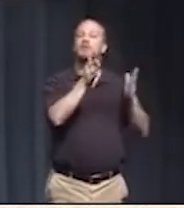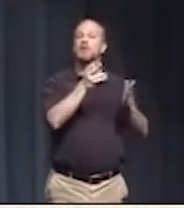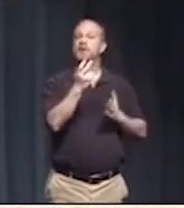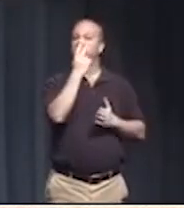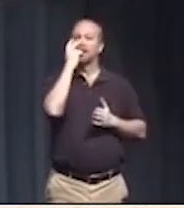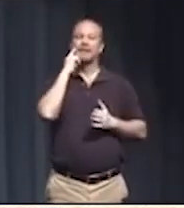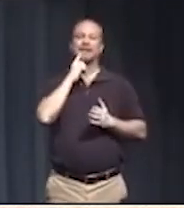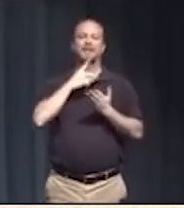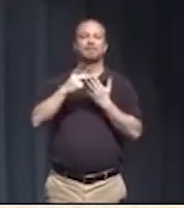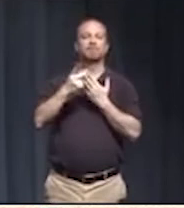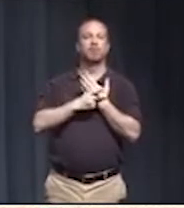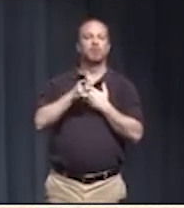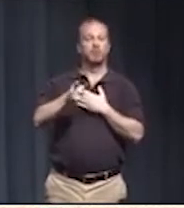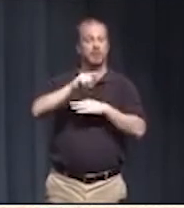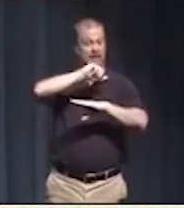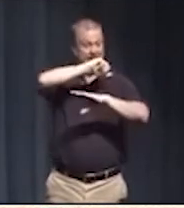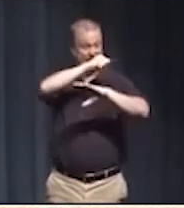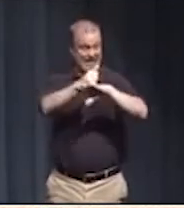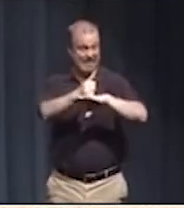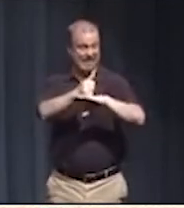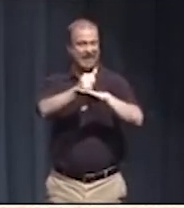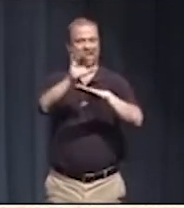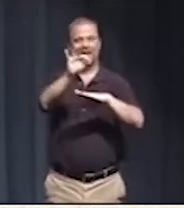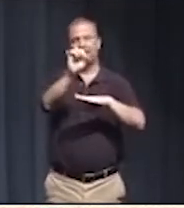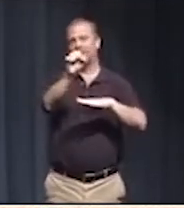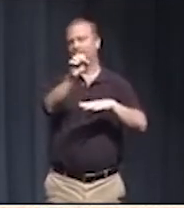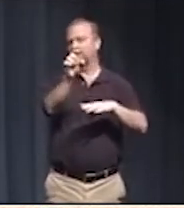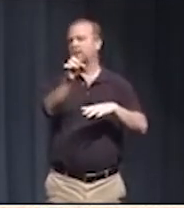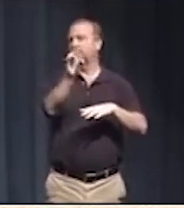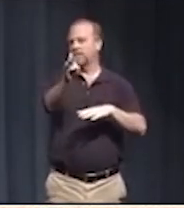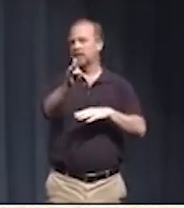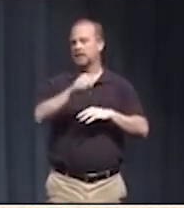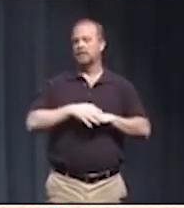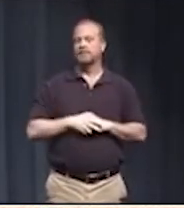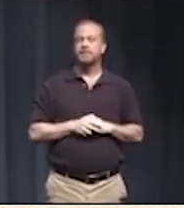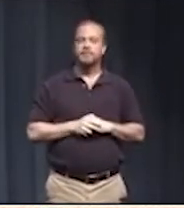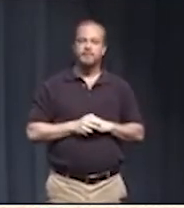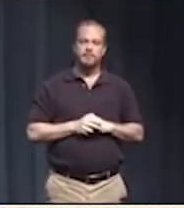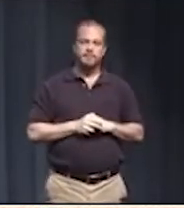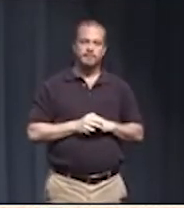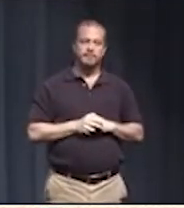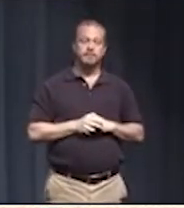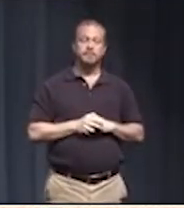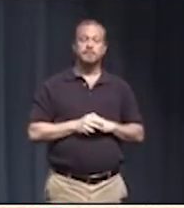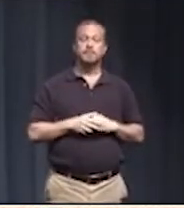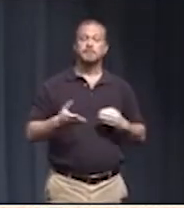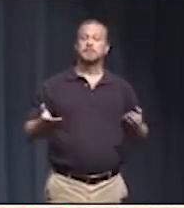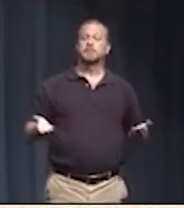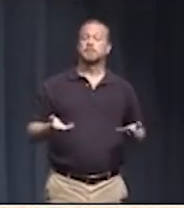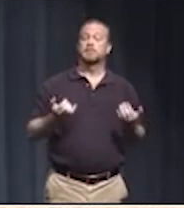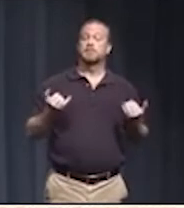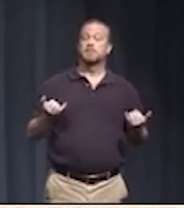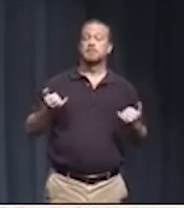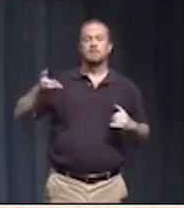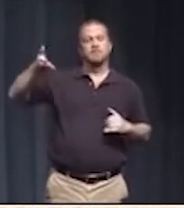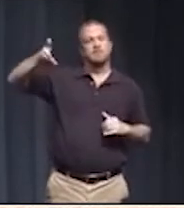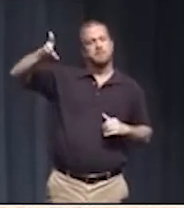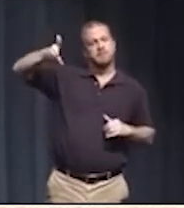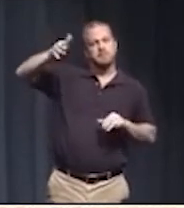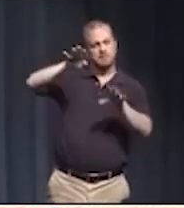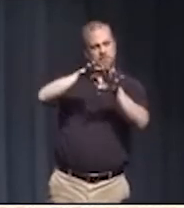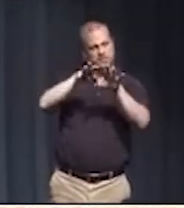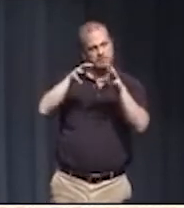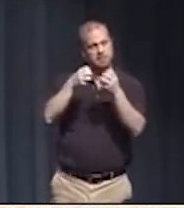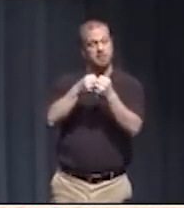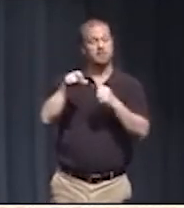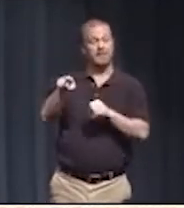and the Deaf program housed at Florida School for the Deaf and the Blind. I'm here today because I'm going to be presenting a workshop for you.